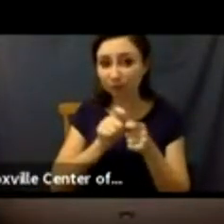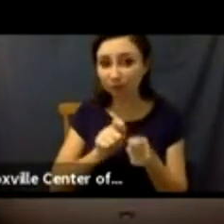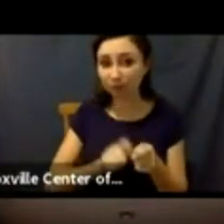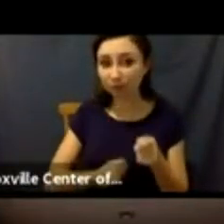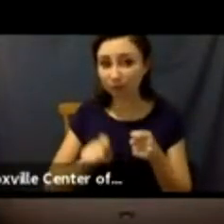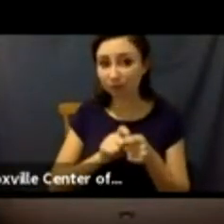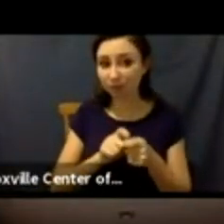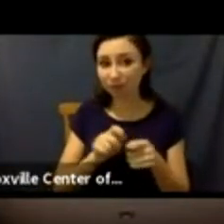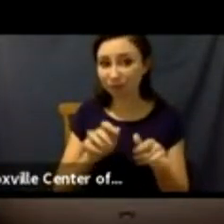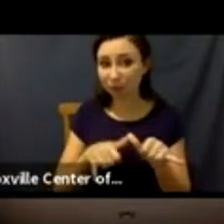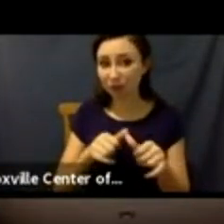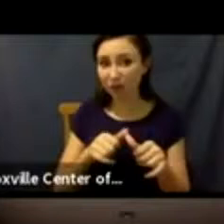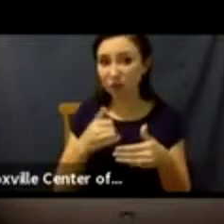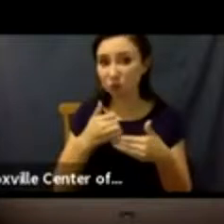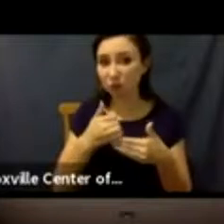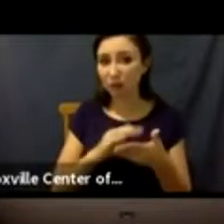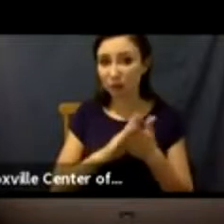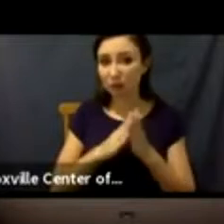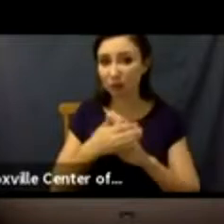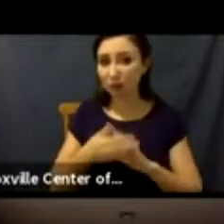useful?